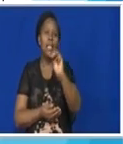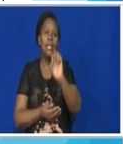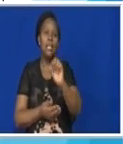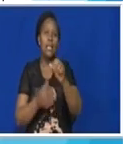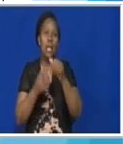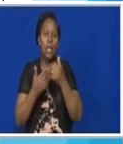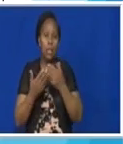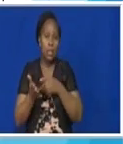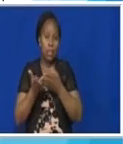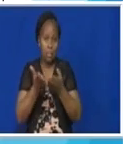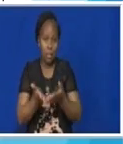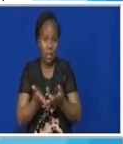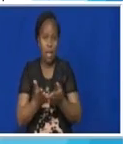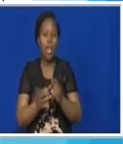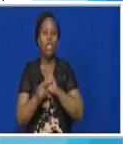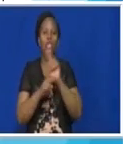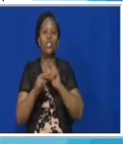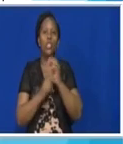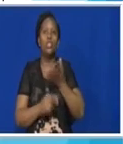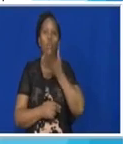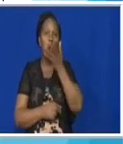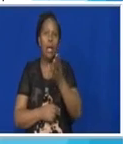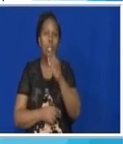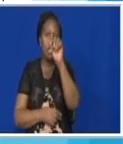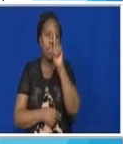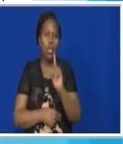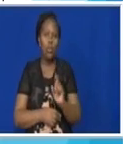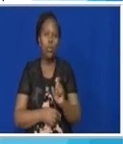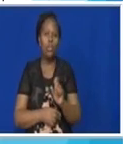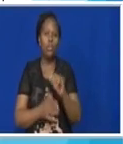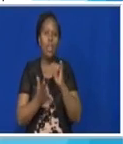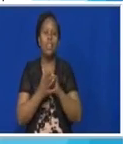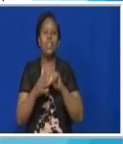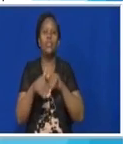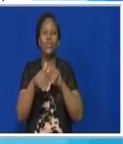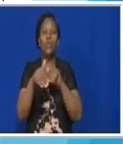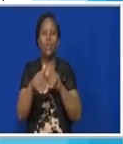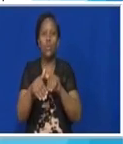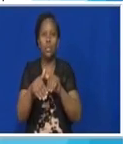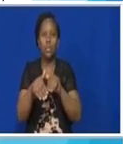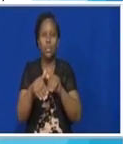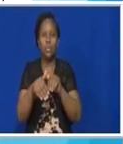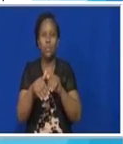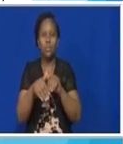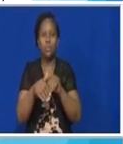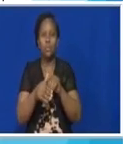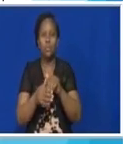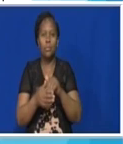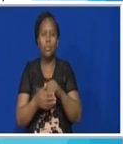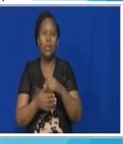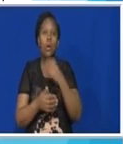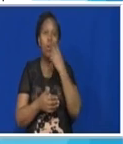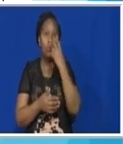below and use it to answer the questions that follow. Study the